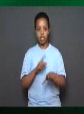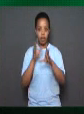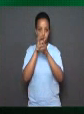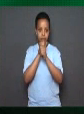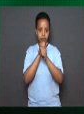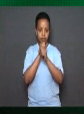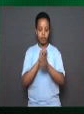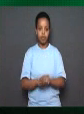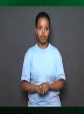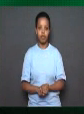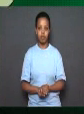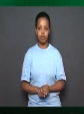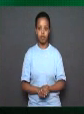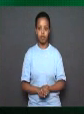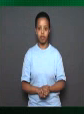Time's up.